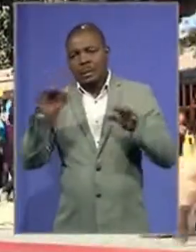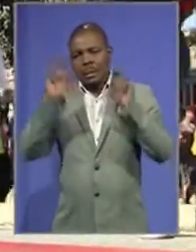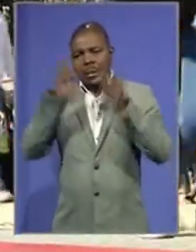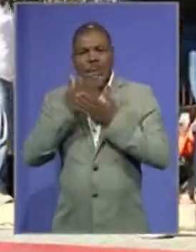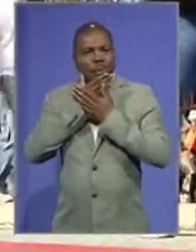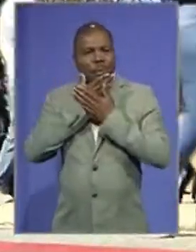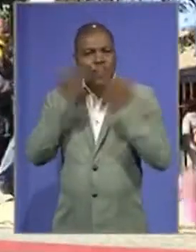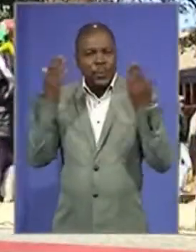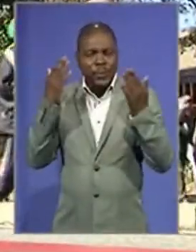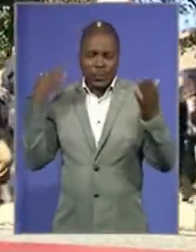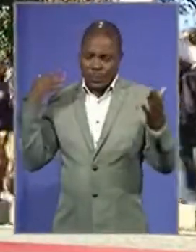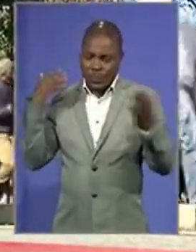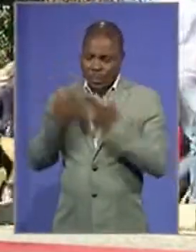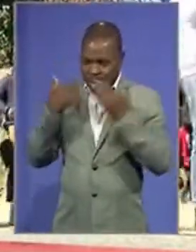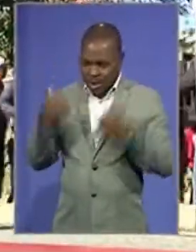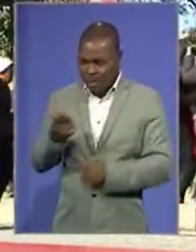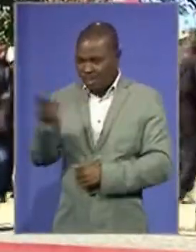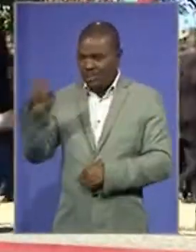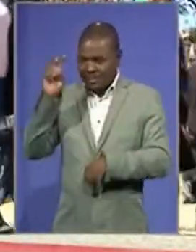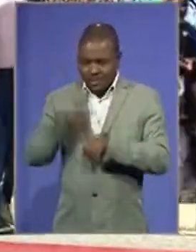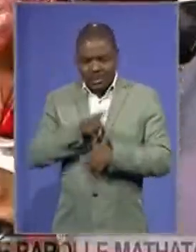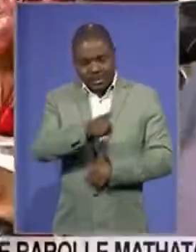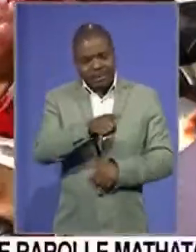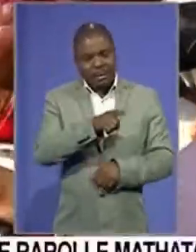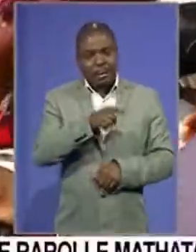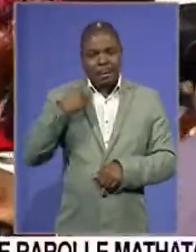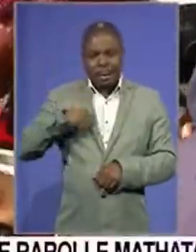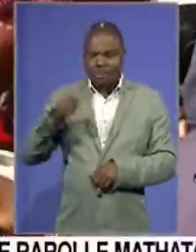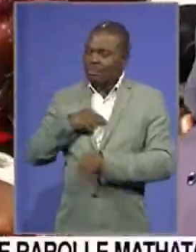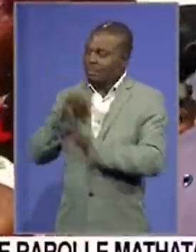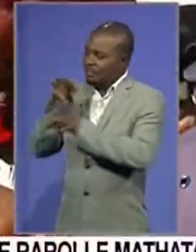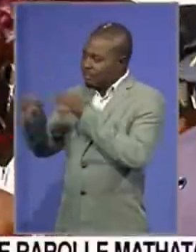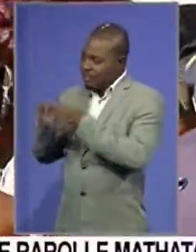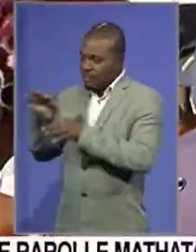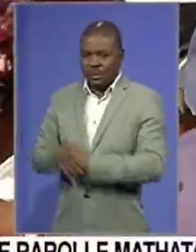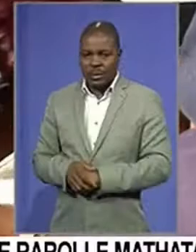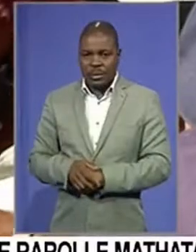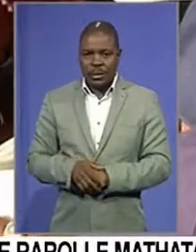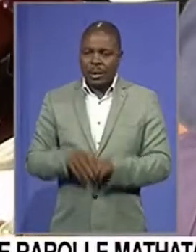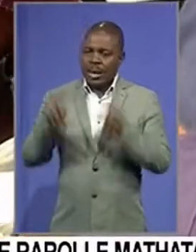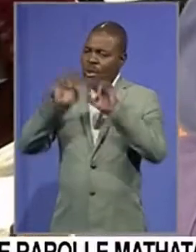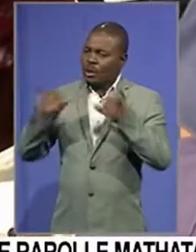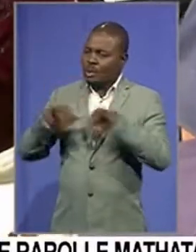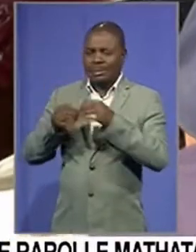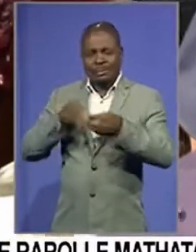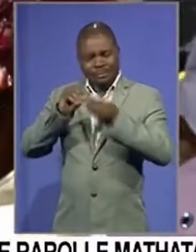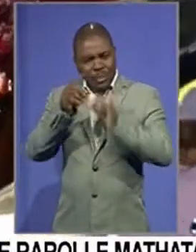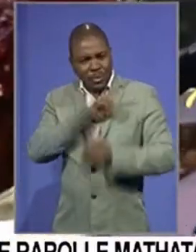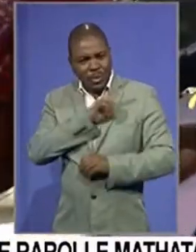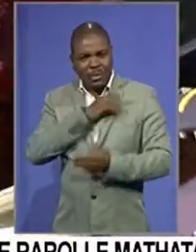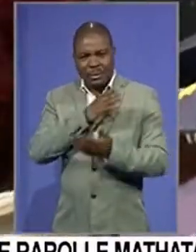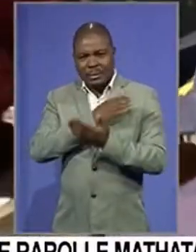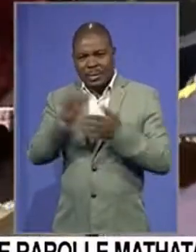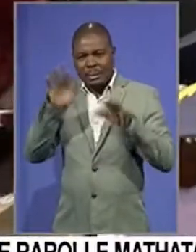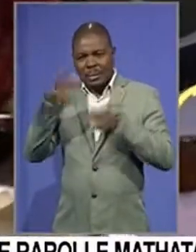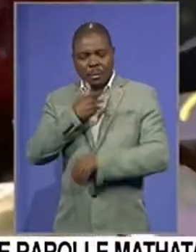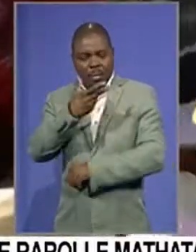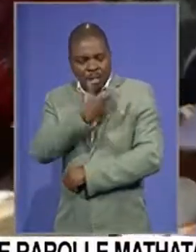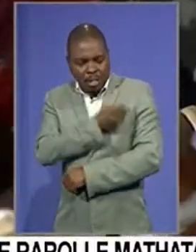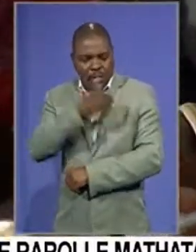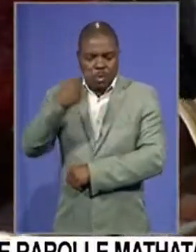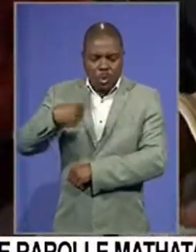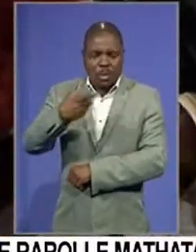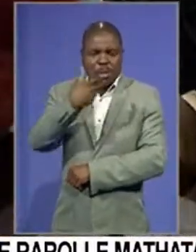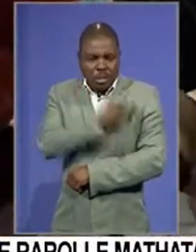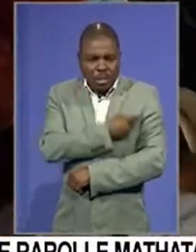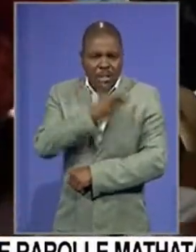motlakase, mme jwale ba batla dikarabo. So Eskom ha re lokisetsa batho ba modimo re na le batho ba phelang ka dinjekisine ba